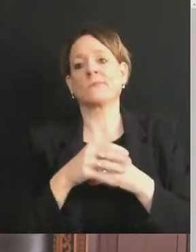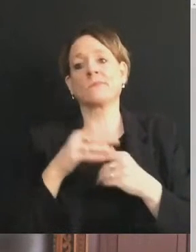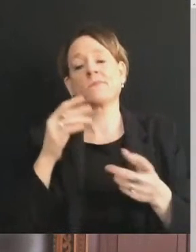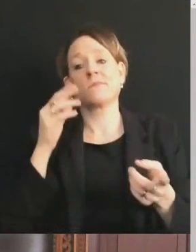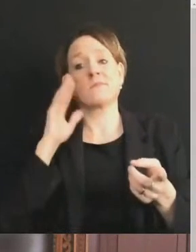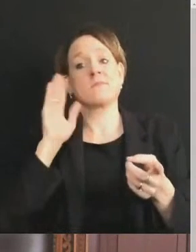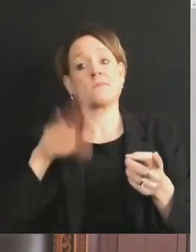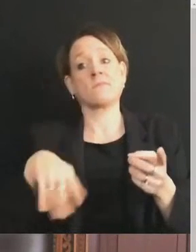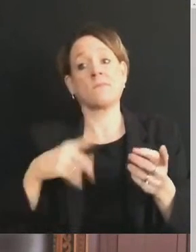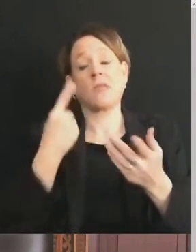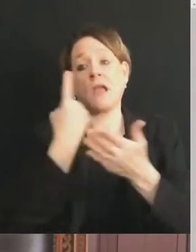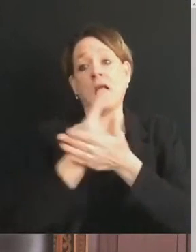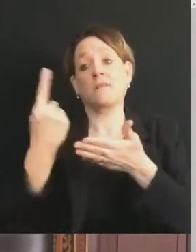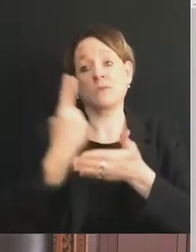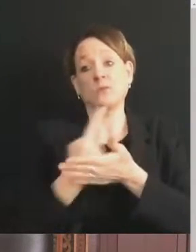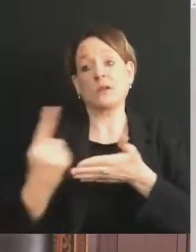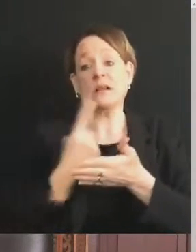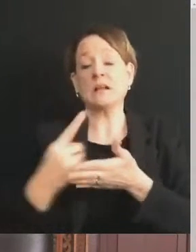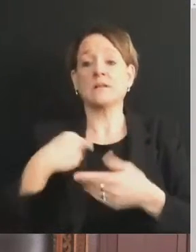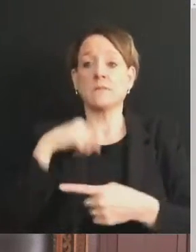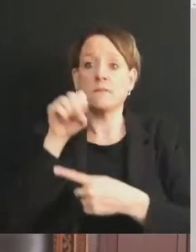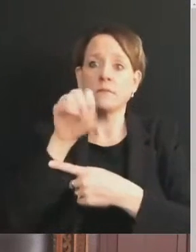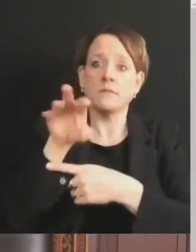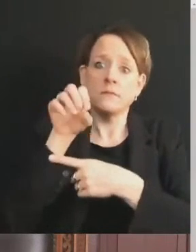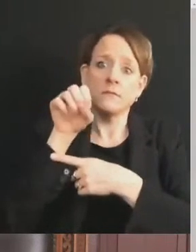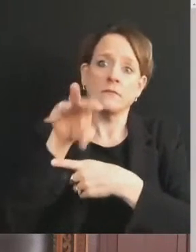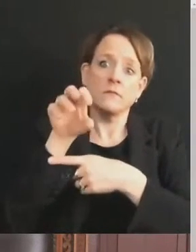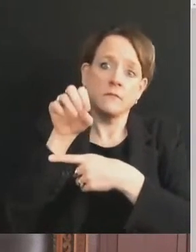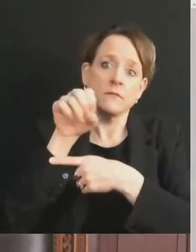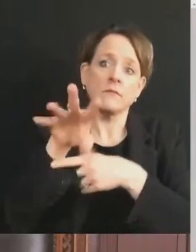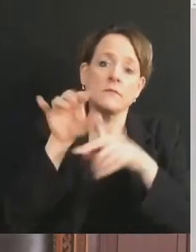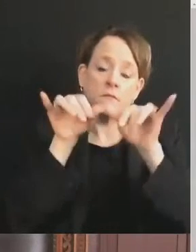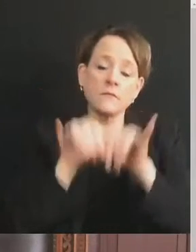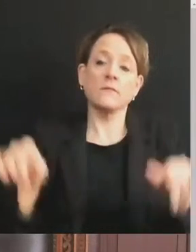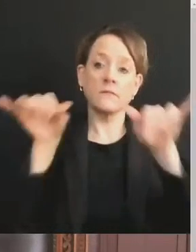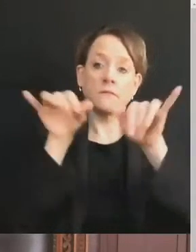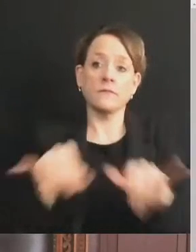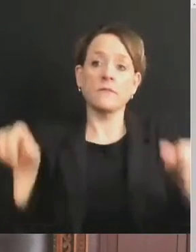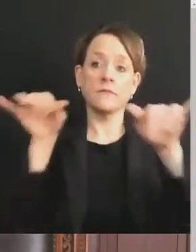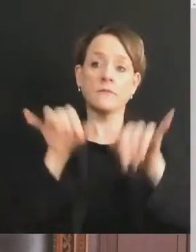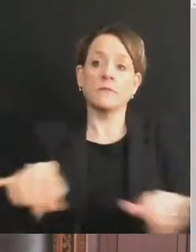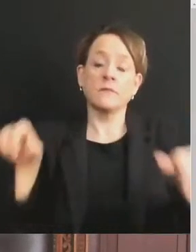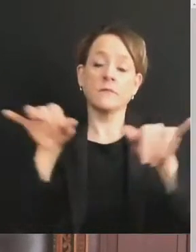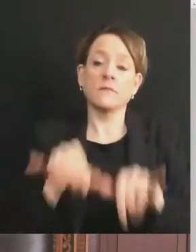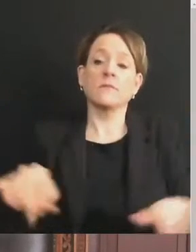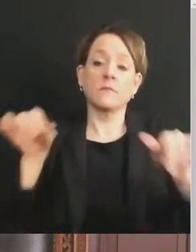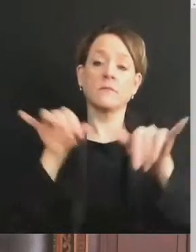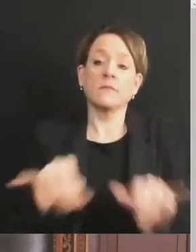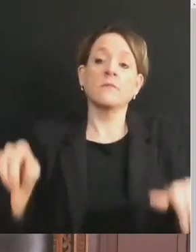things, we'll be in a much better place. But that said, possibility of